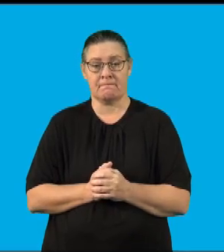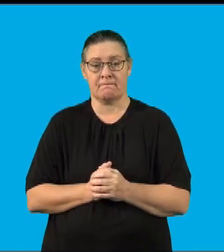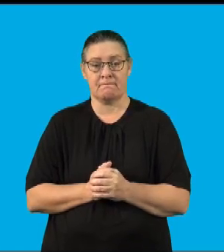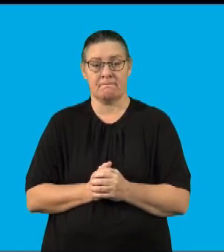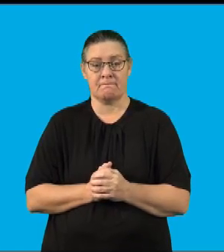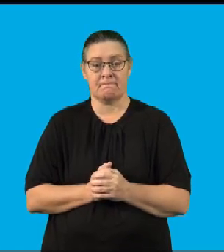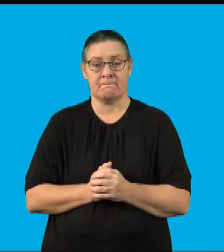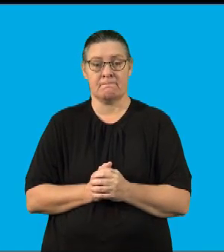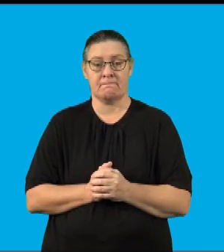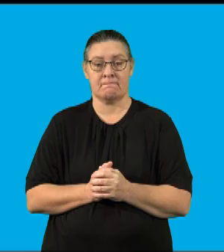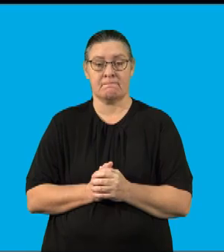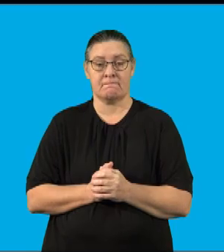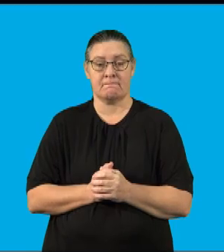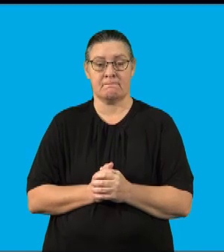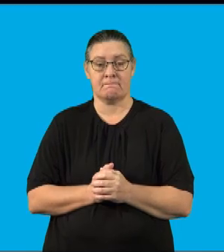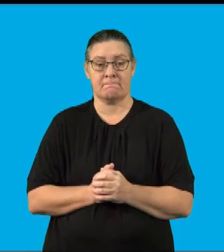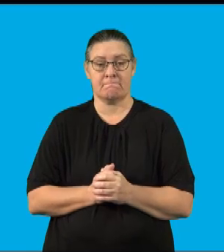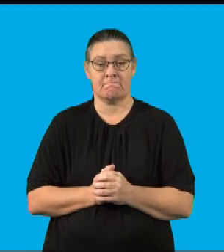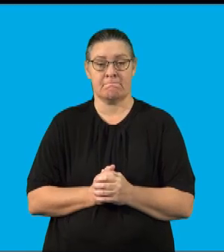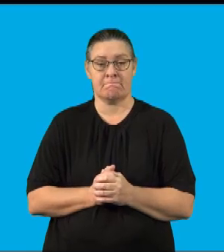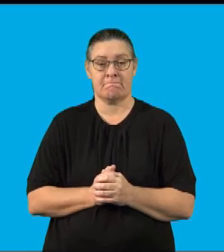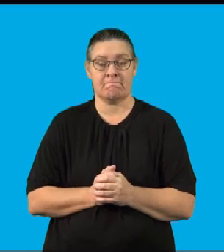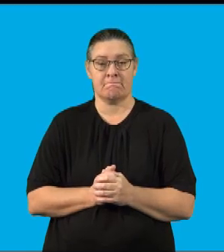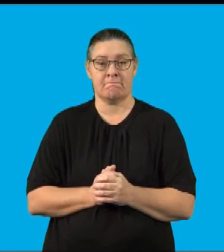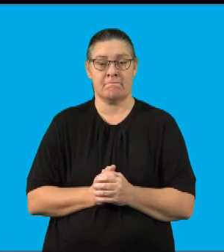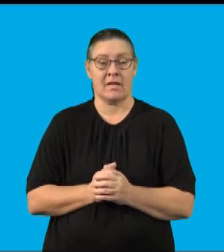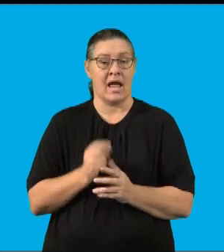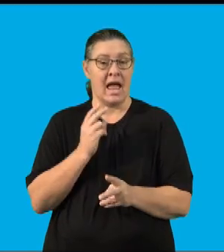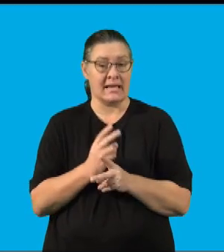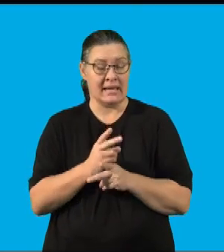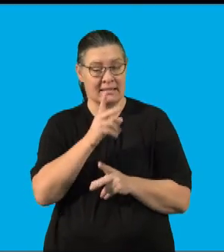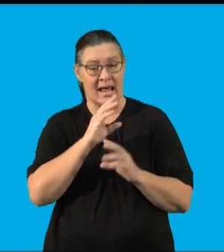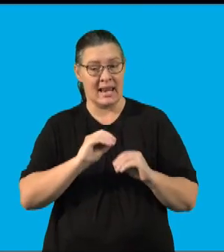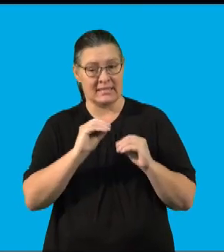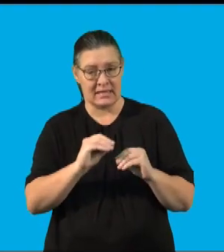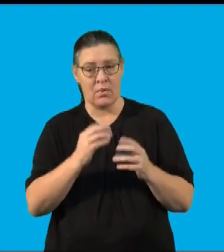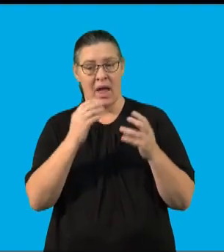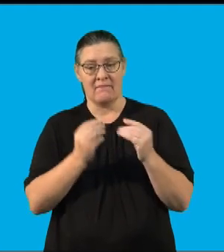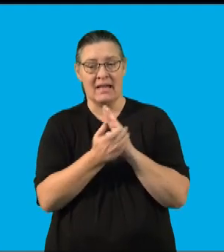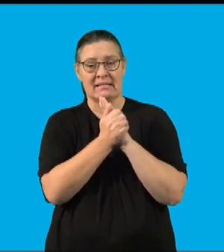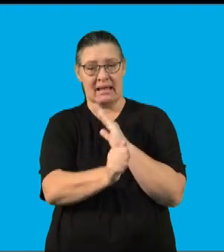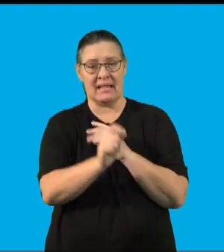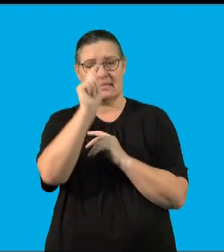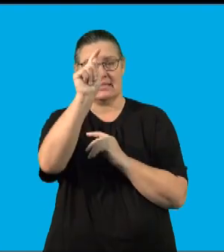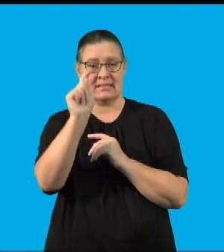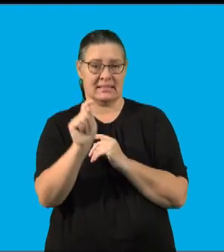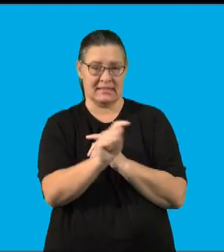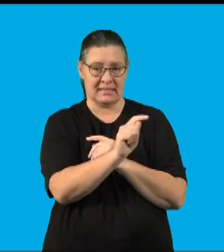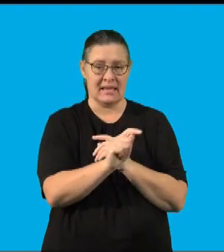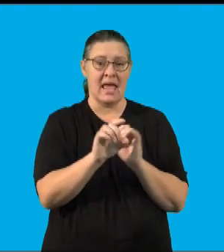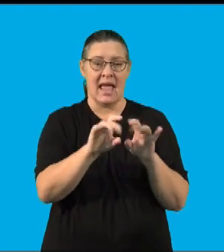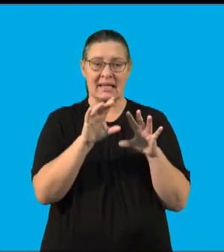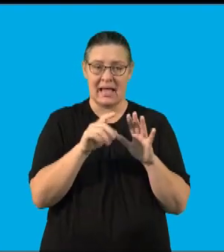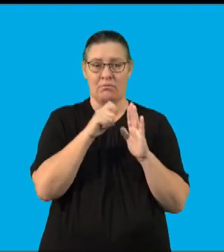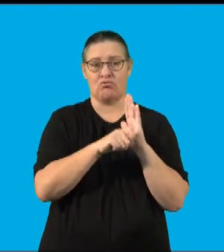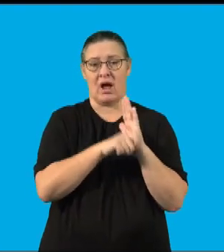different homologous series. And then again in this lesson, there were certain skills and certain exam writing competencies